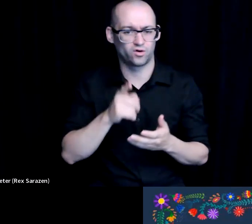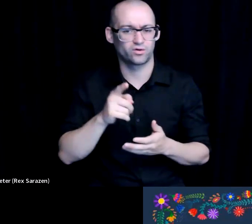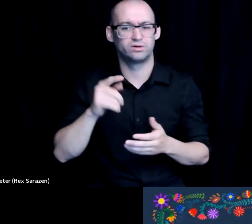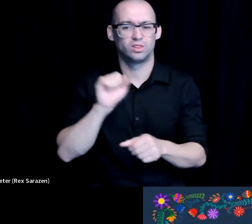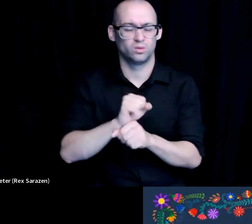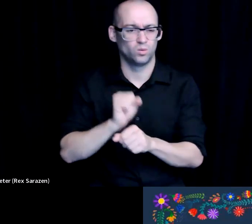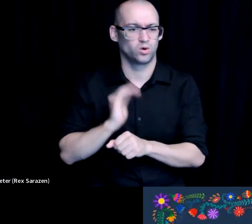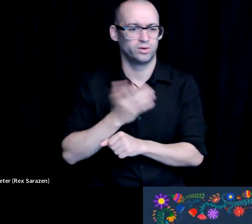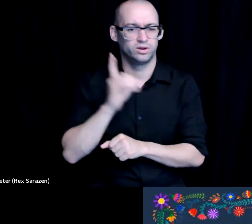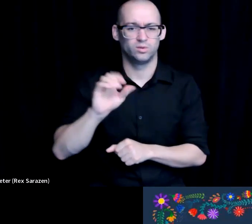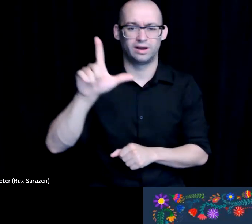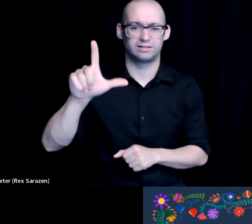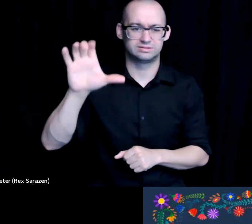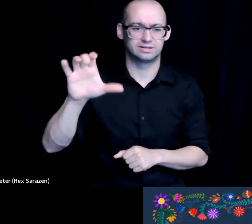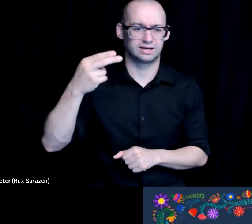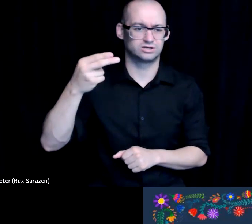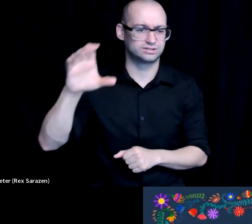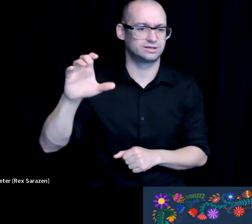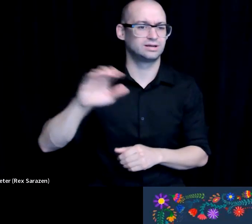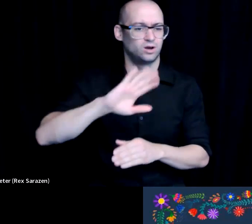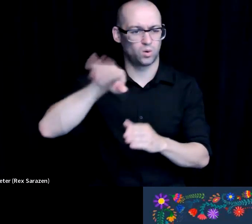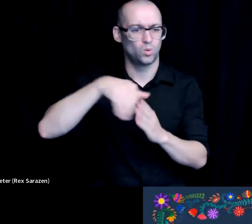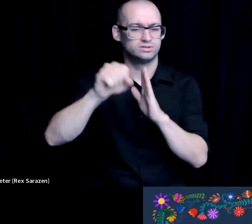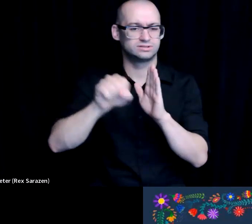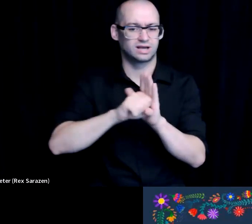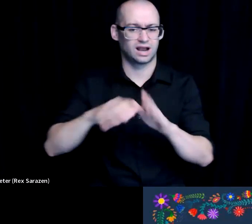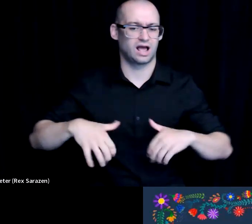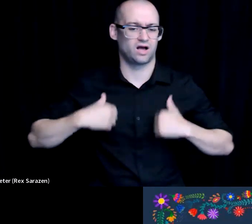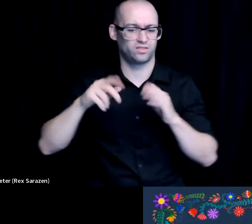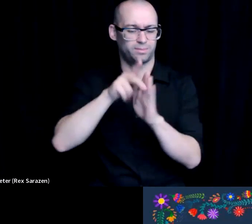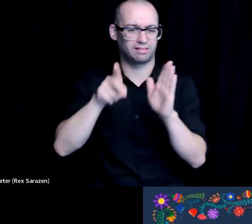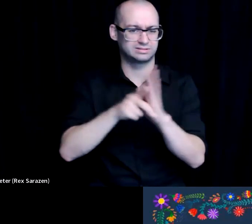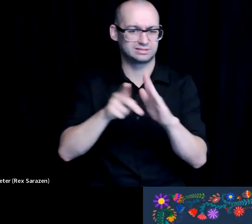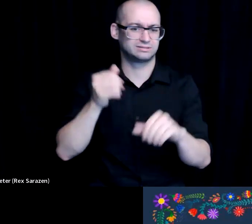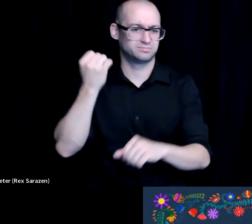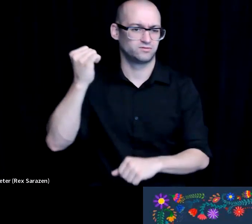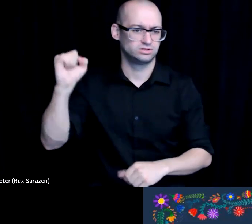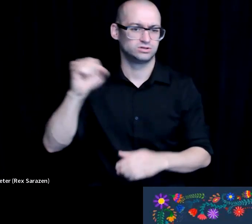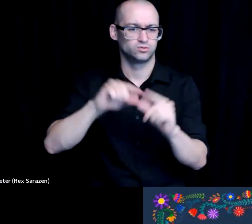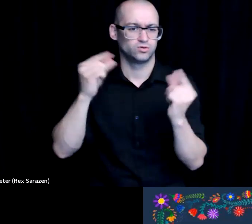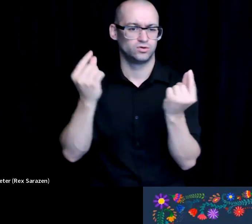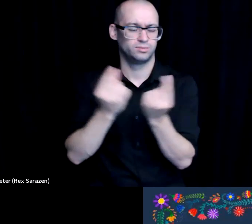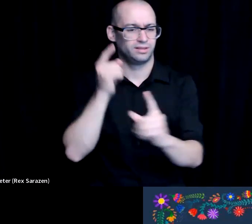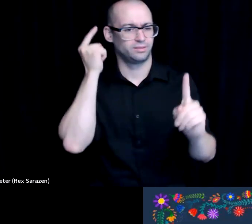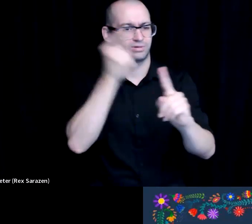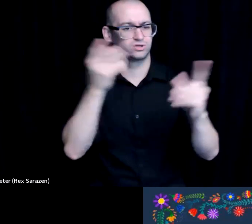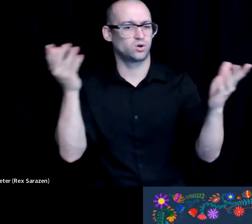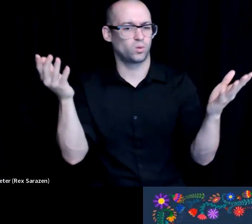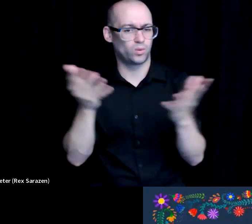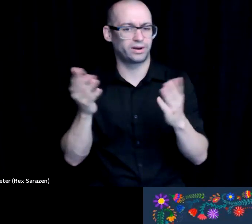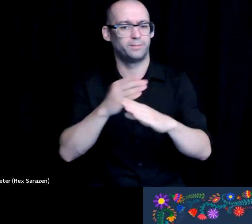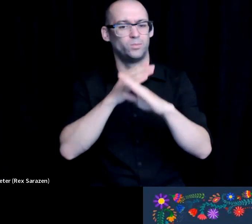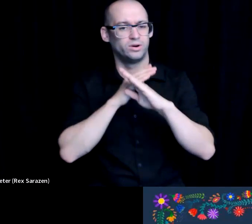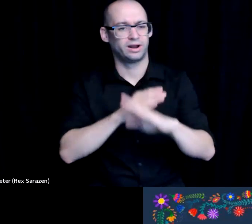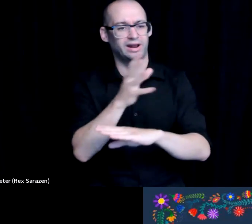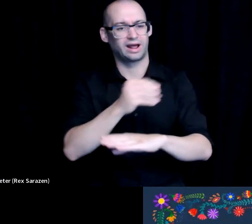So LCHC, we are a statewide health policy advocacy organization. our mission is to protect and advance